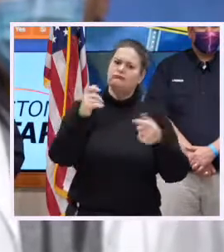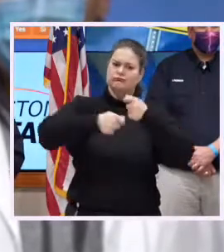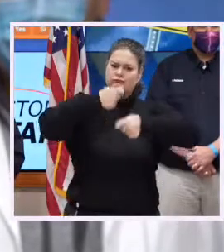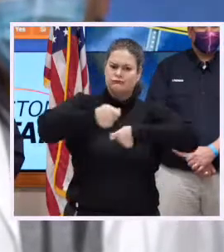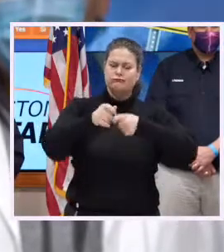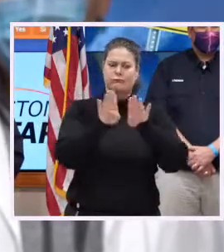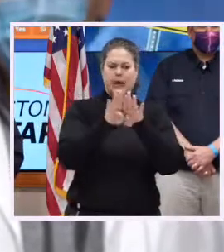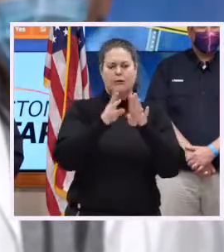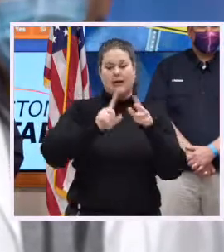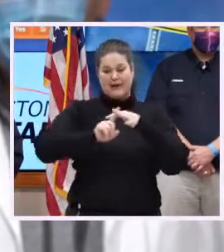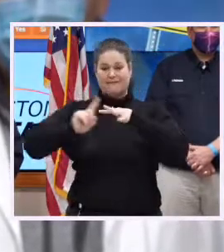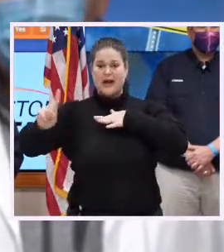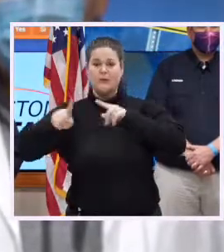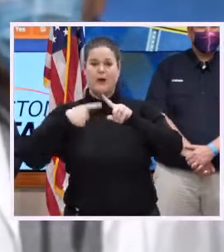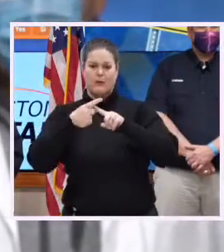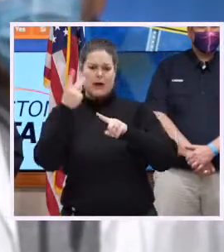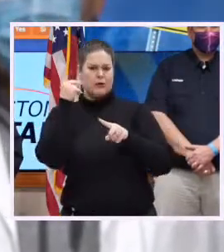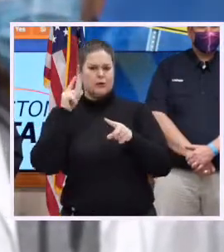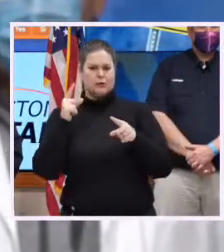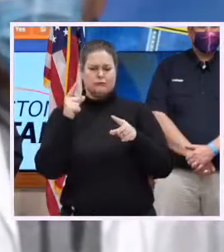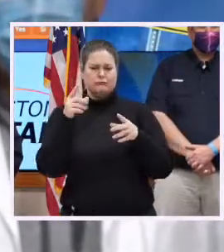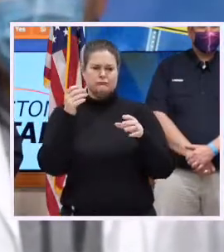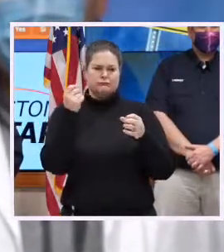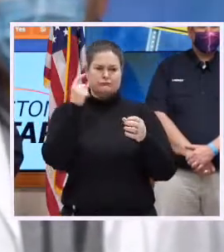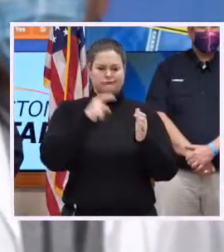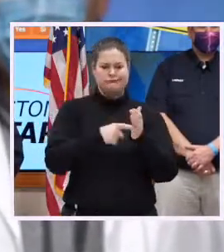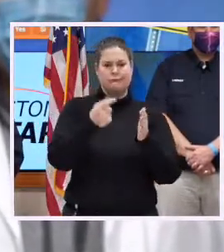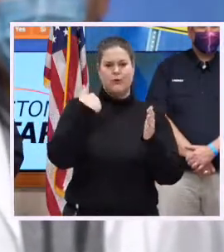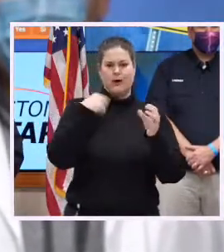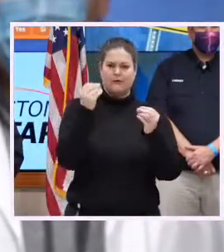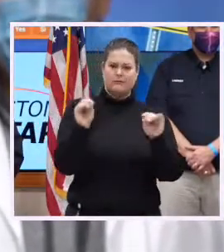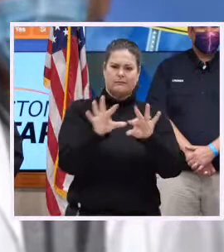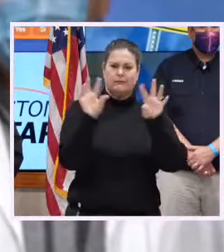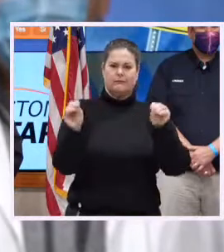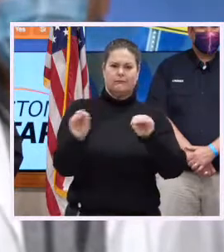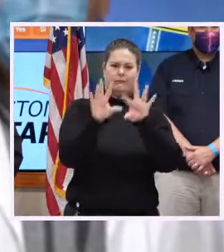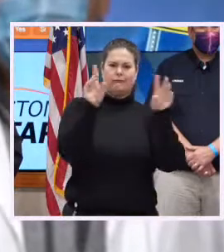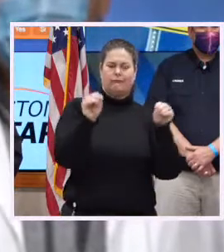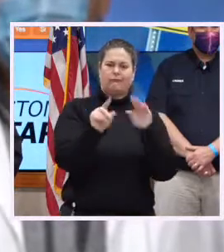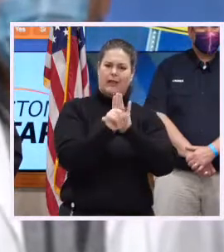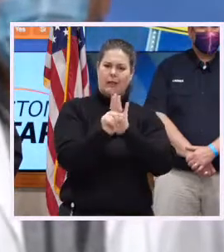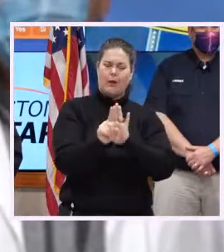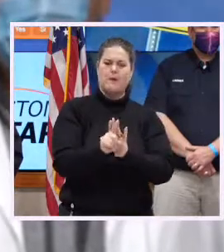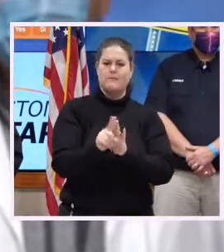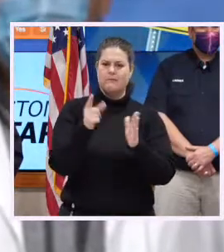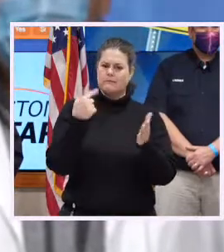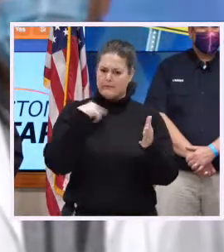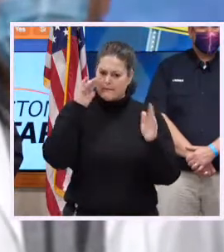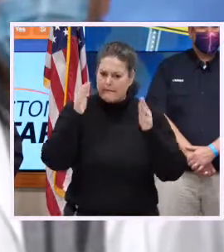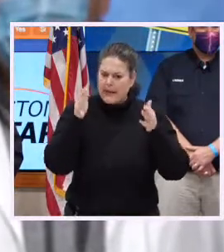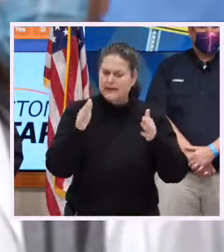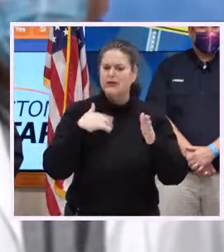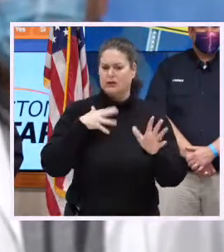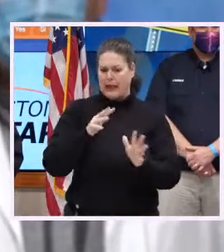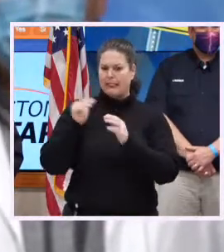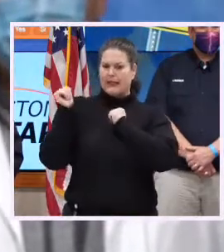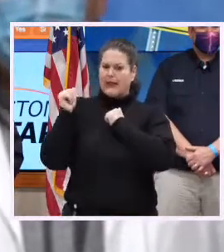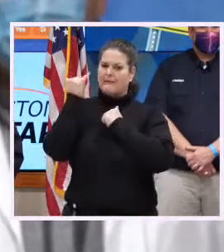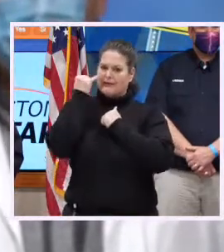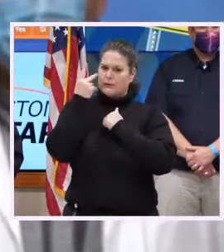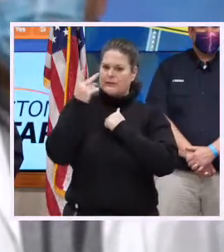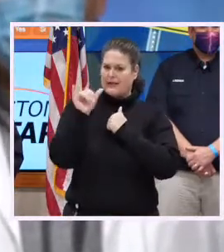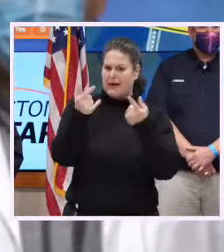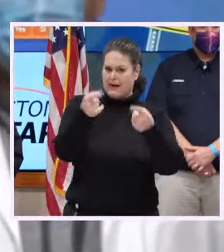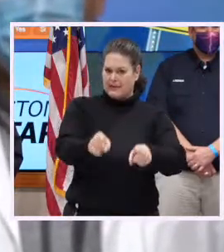to evacuate and make sure that it's okay, because we are seeing a lot more reports than we normally do.